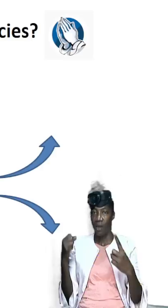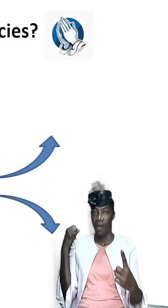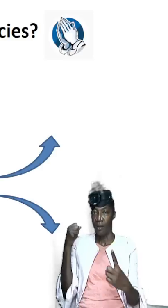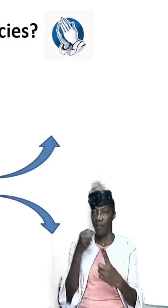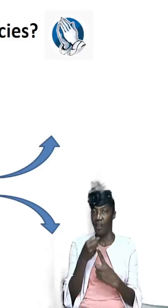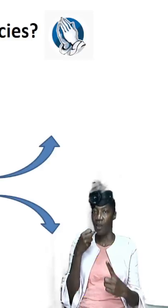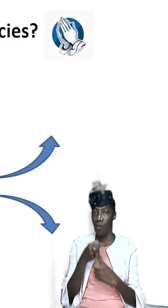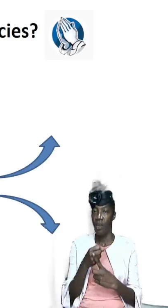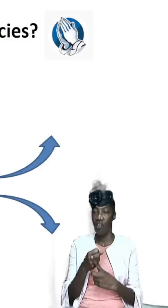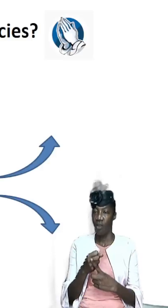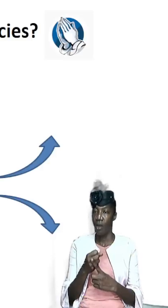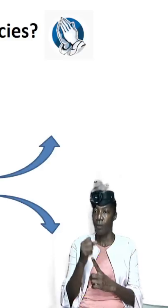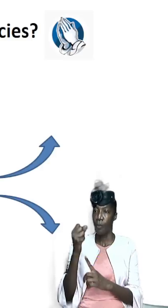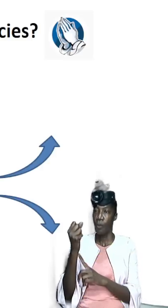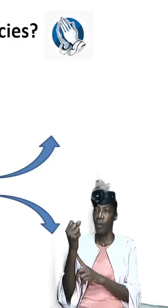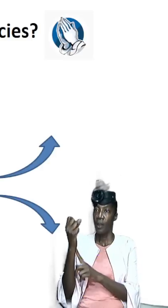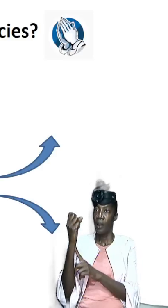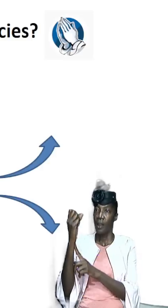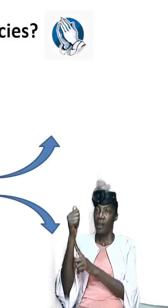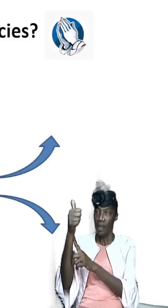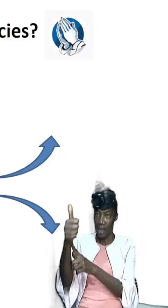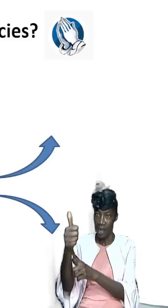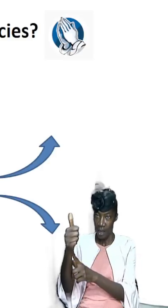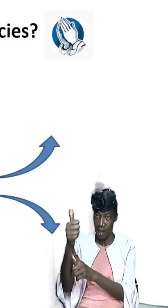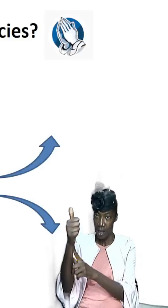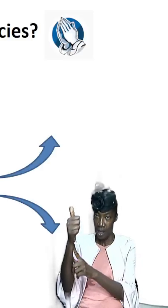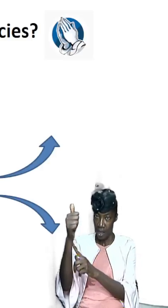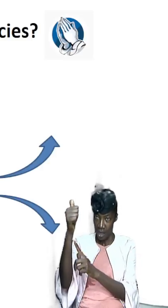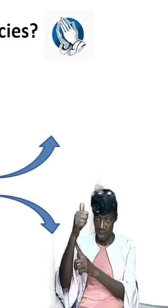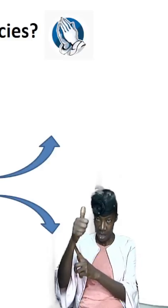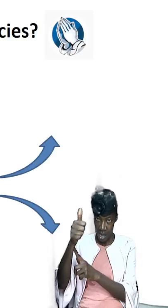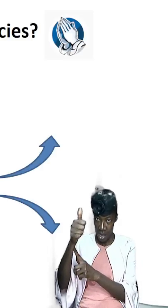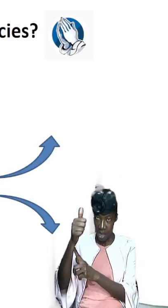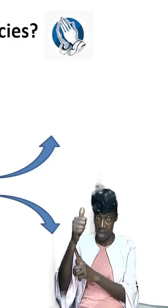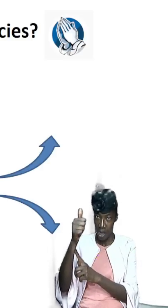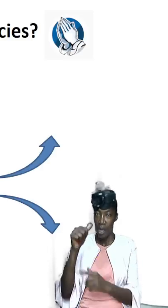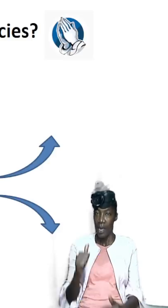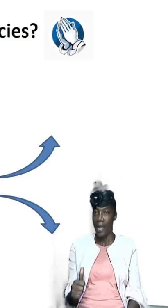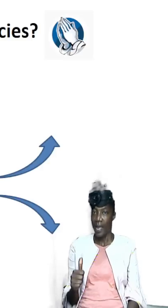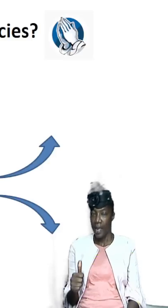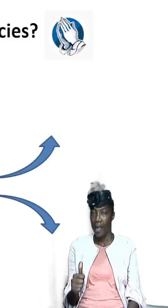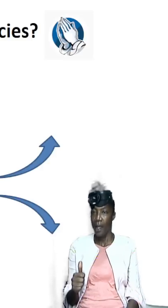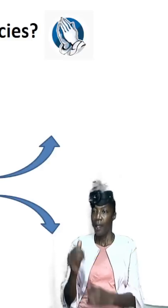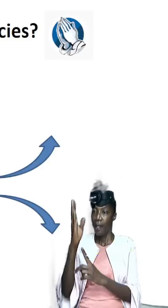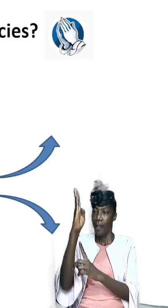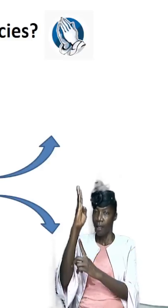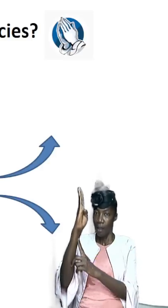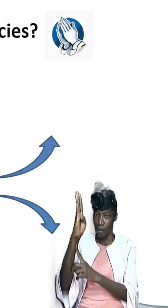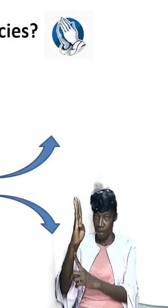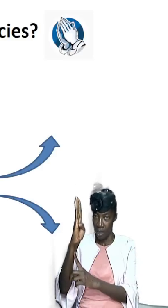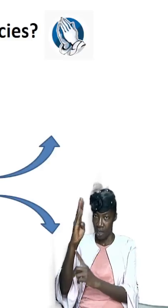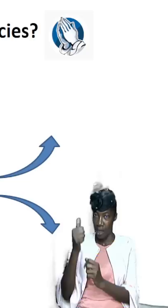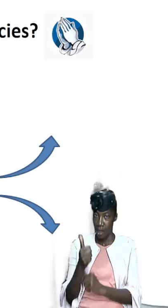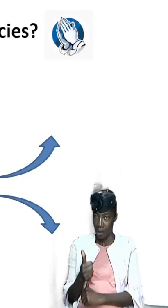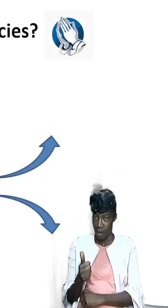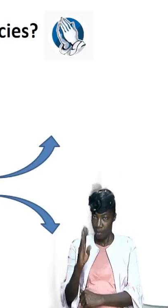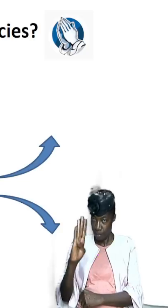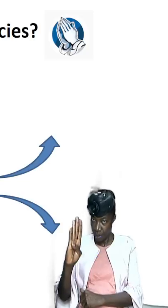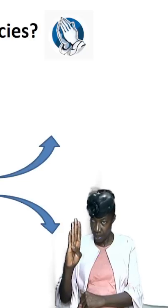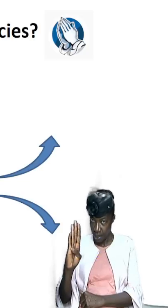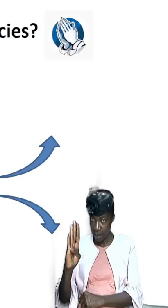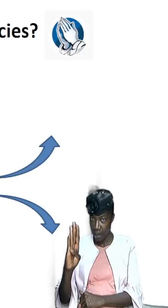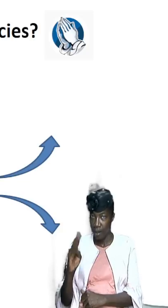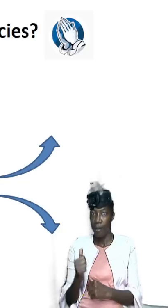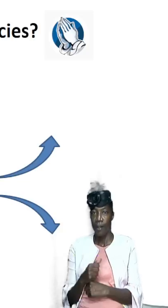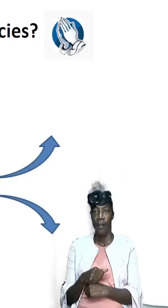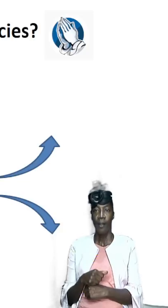A and the big B is gone to one side of the one part of the earth. And here we have big A and little B, that's another mix of,